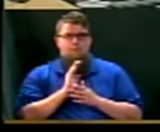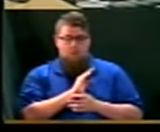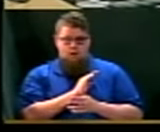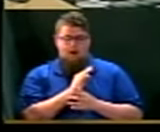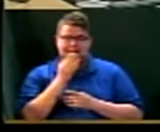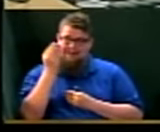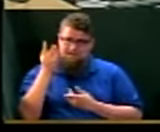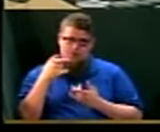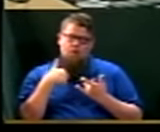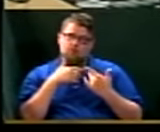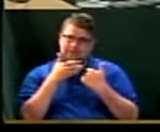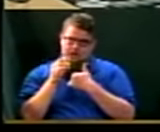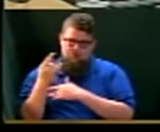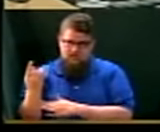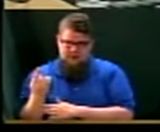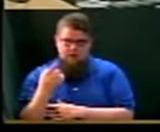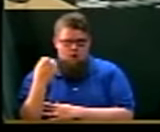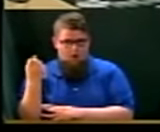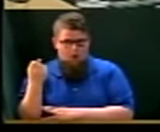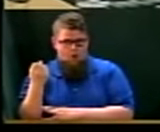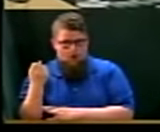date.